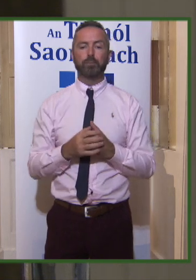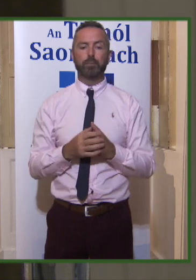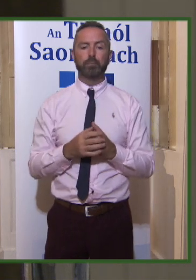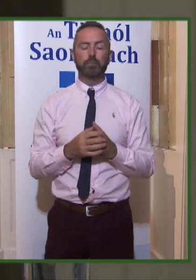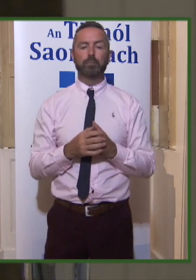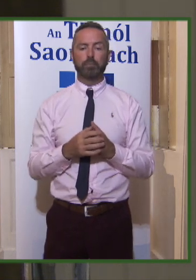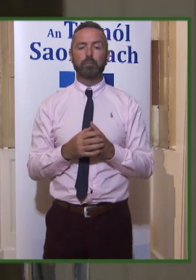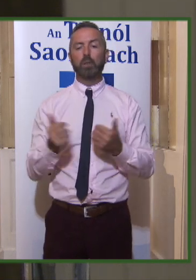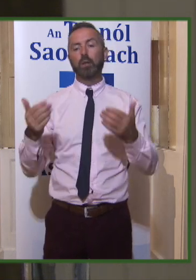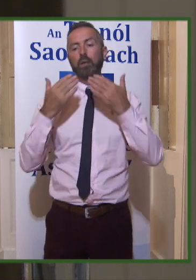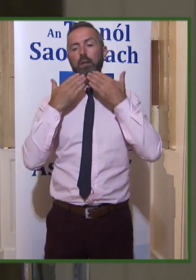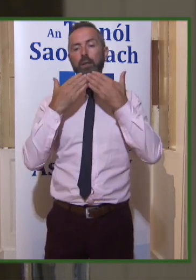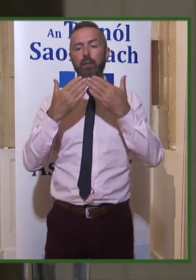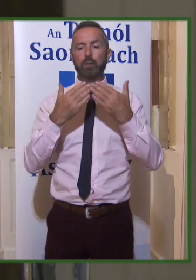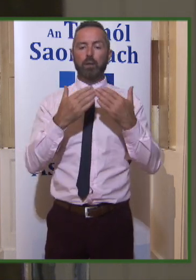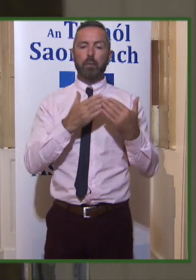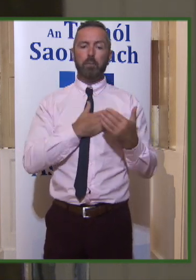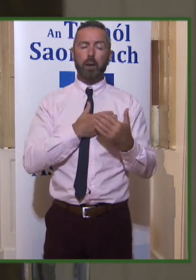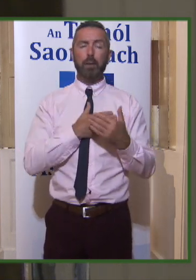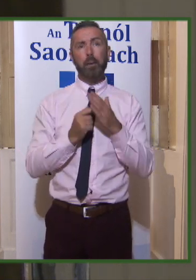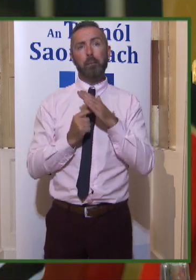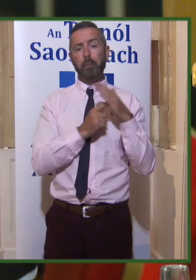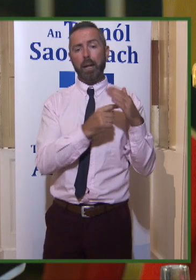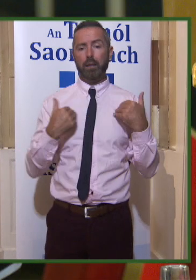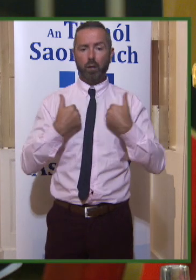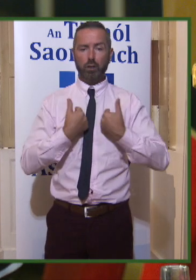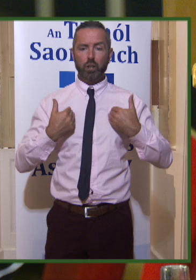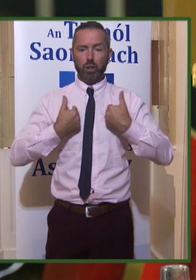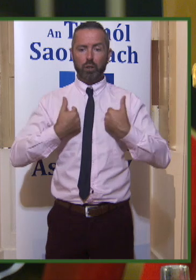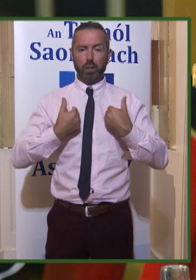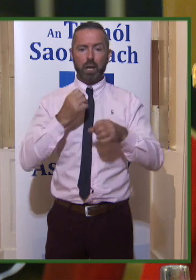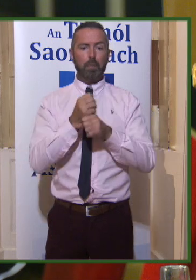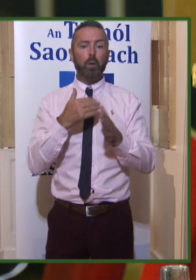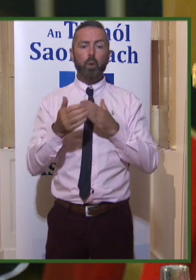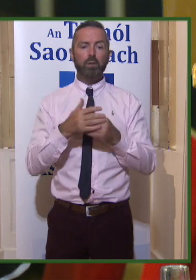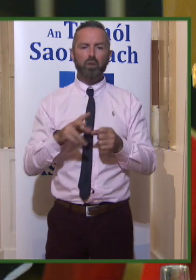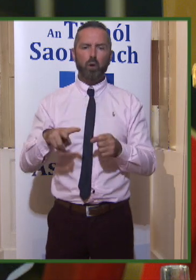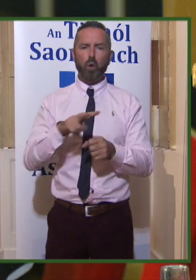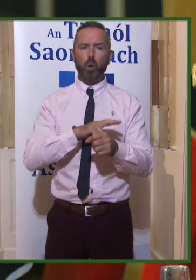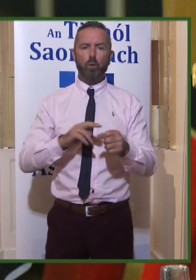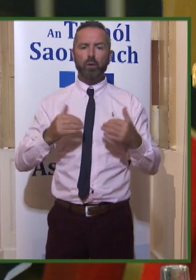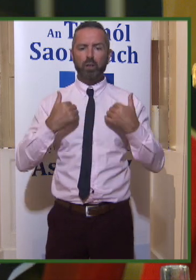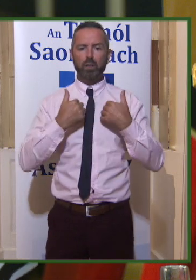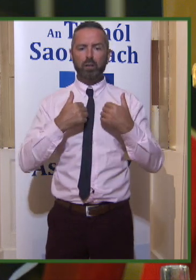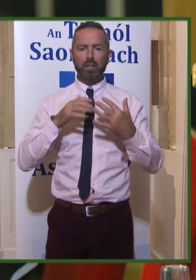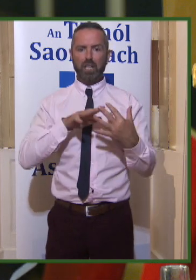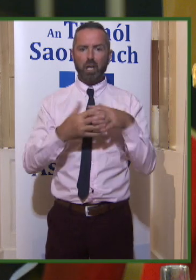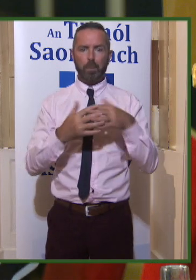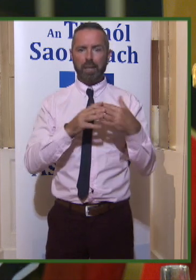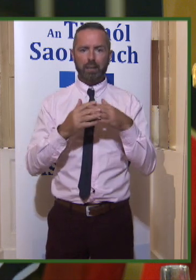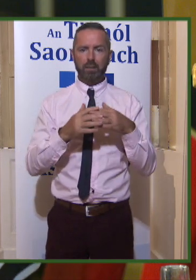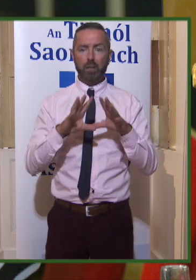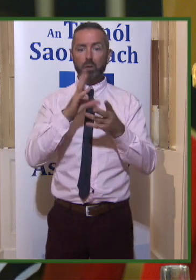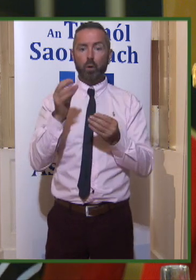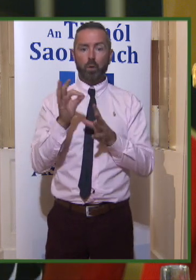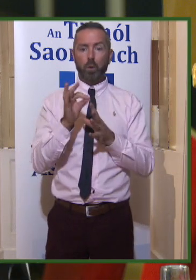Thank you. I suppose my main concern is that we're just overcomplicating it, quite frankly. The whole point of us sitting here and talking about